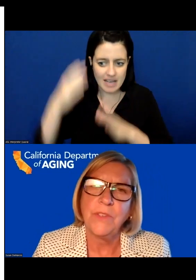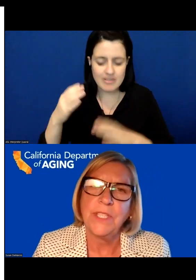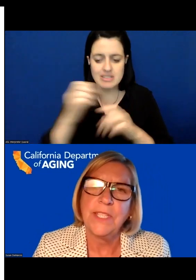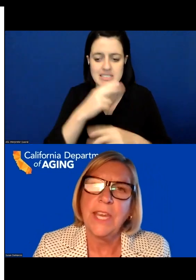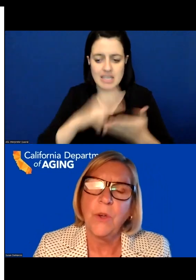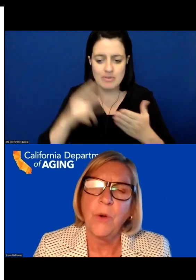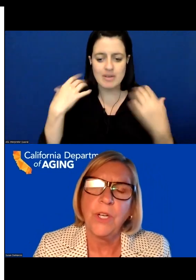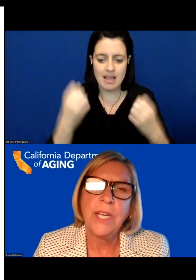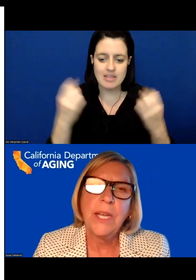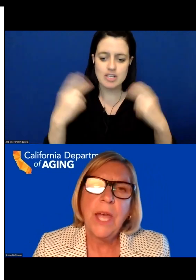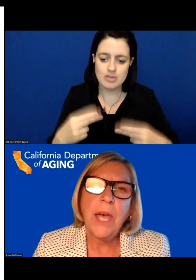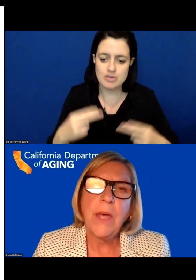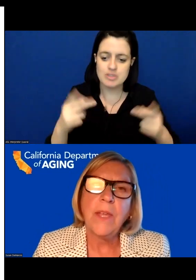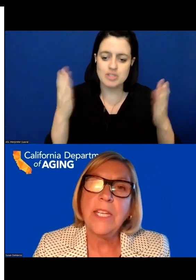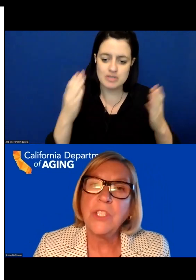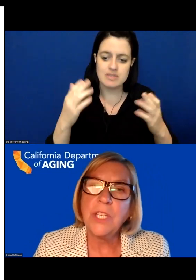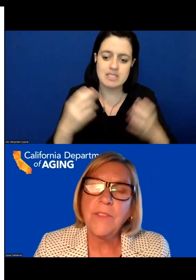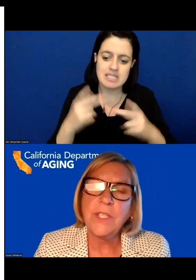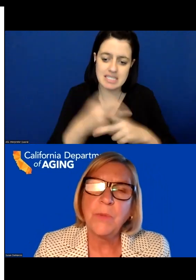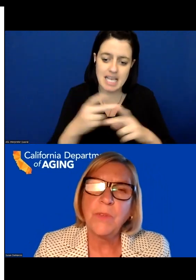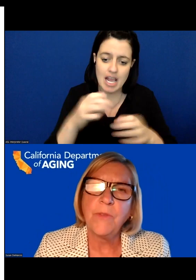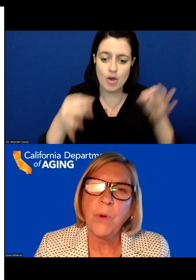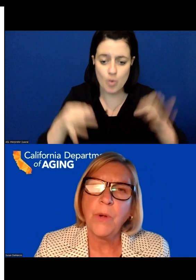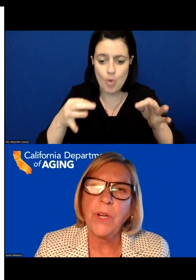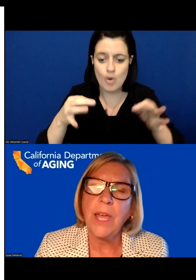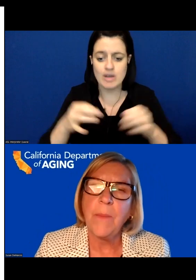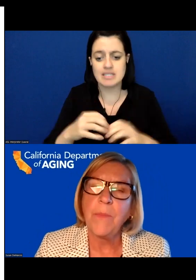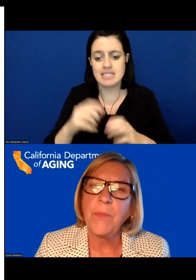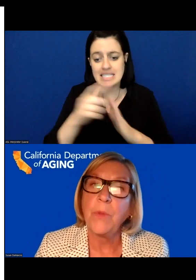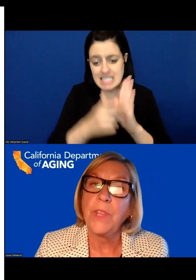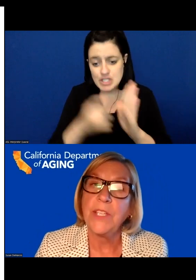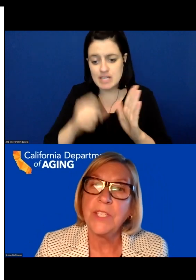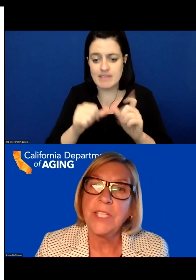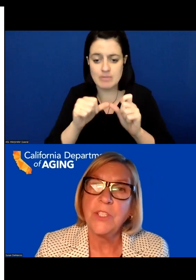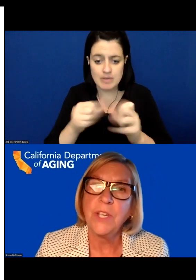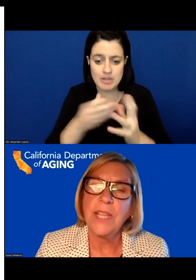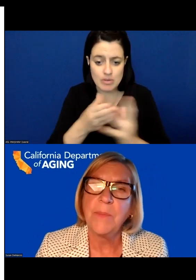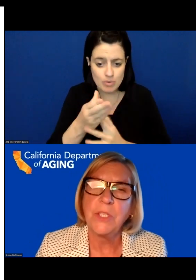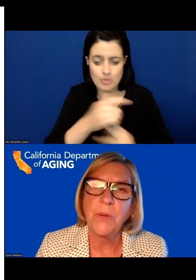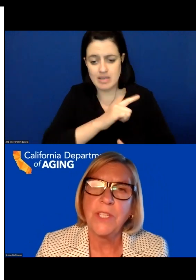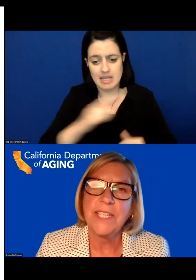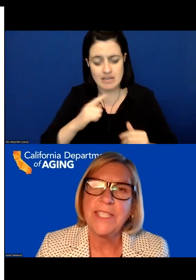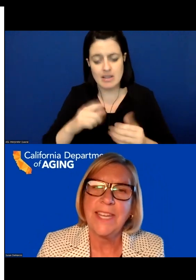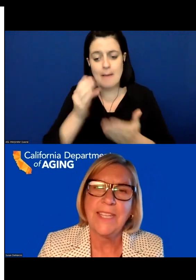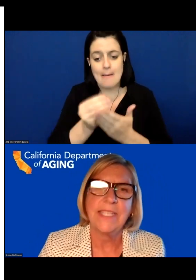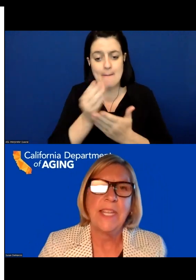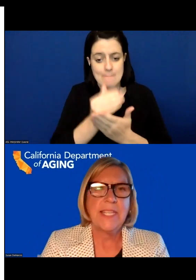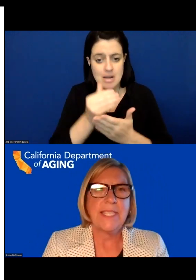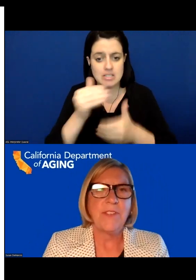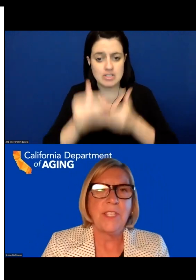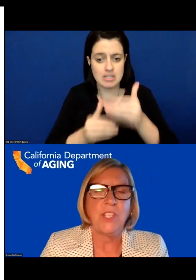Human Services Care Court initiative that's moving forward through the legislature and the budget process.